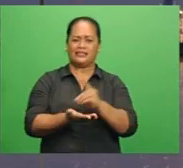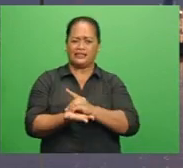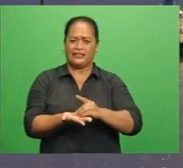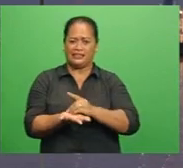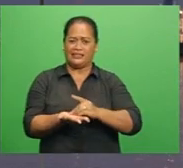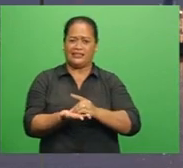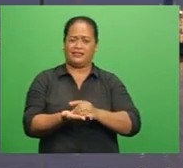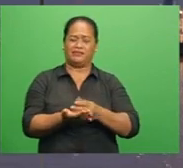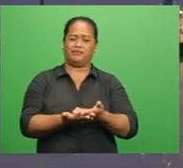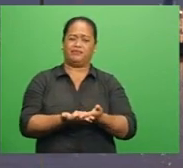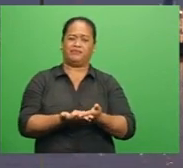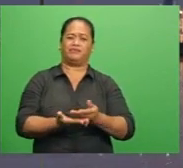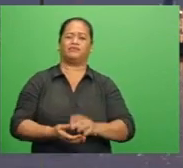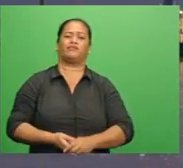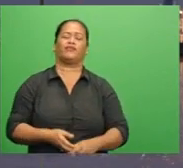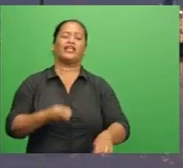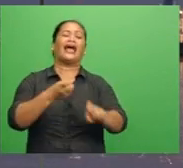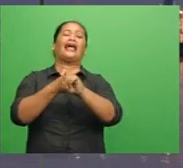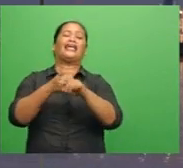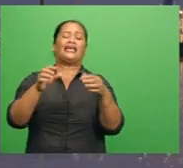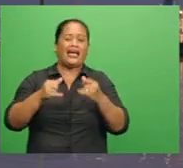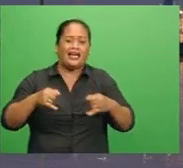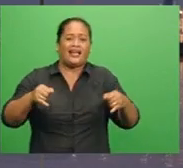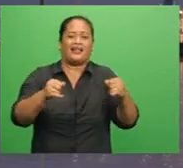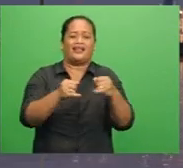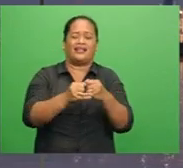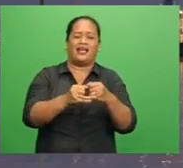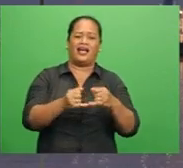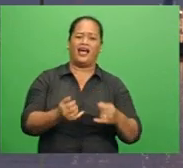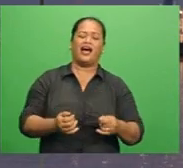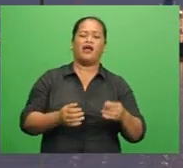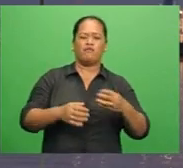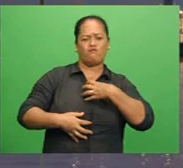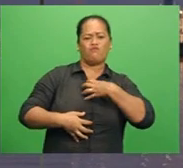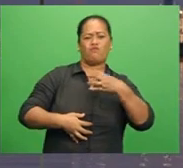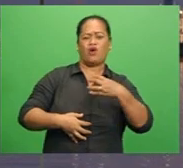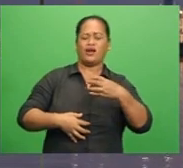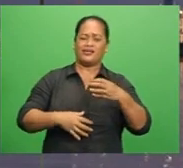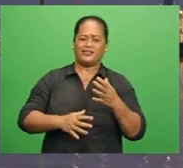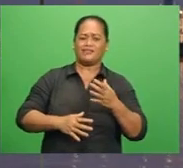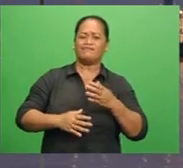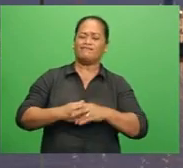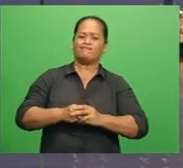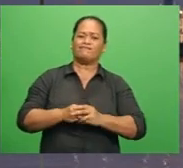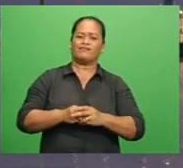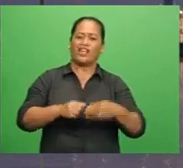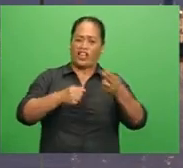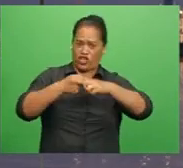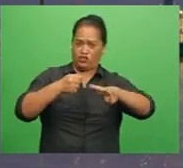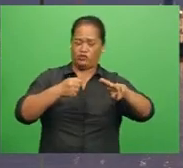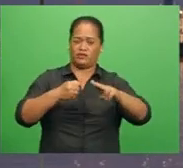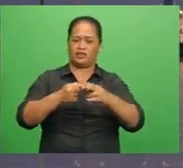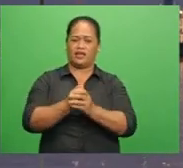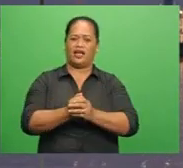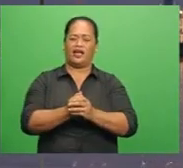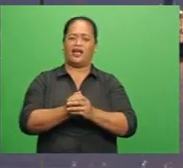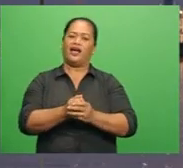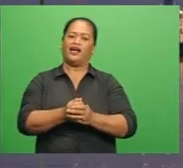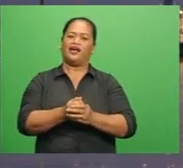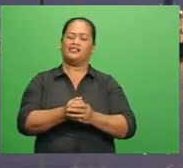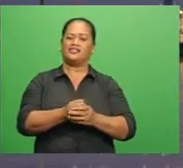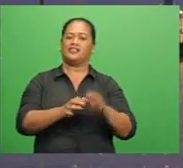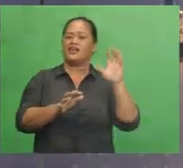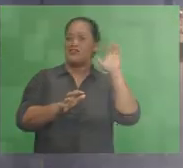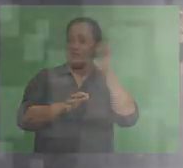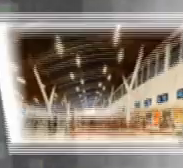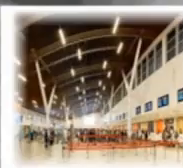rehabilitation begins on Kia Island. For these stories and others, you can tune in daily to our sister radio station Gold FM. To our poll question, this